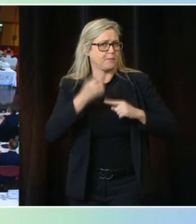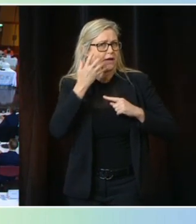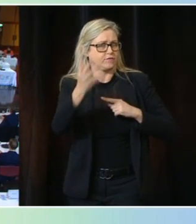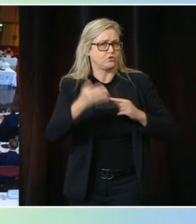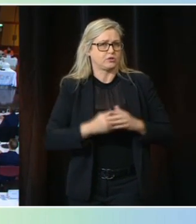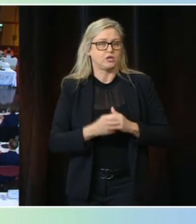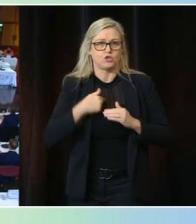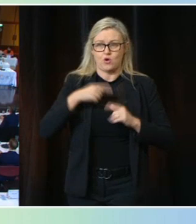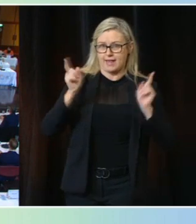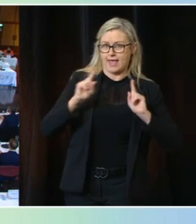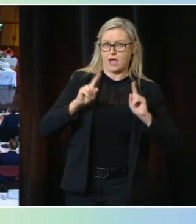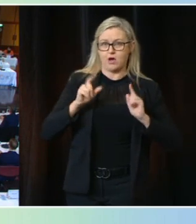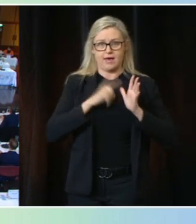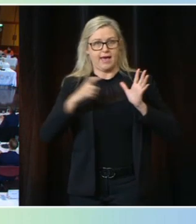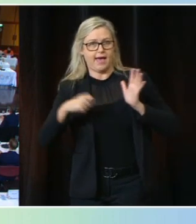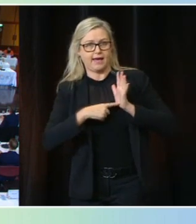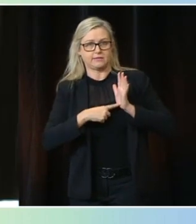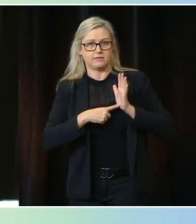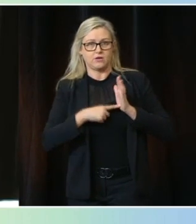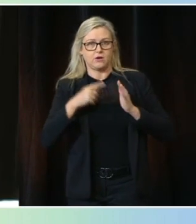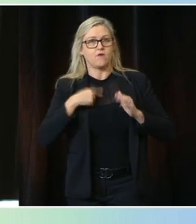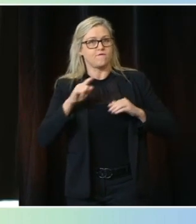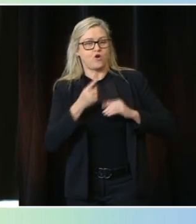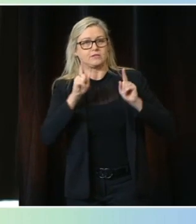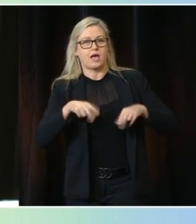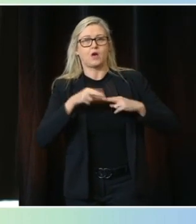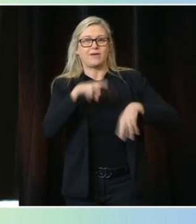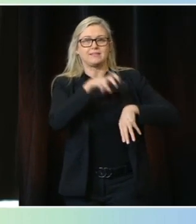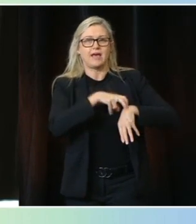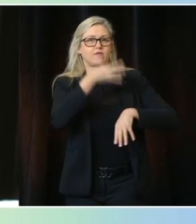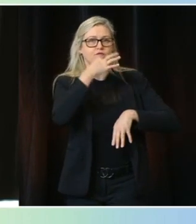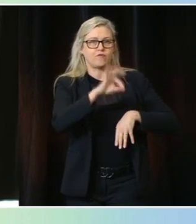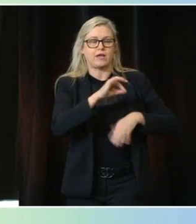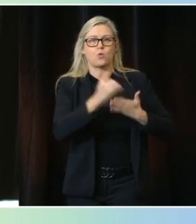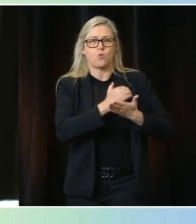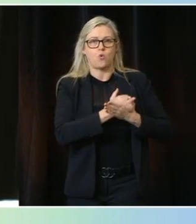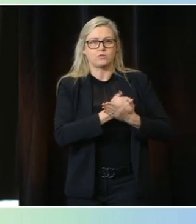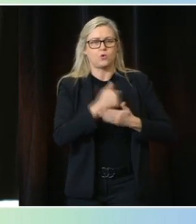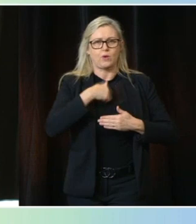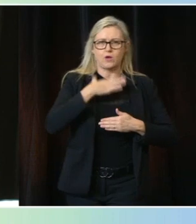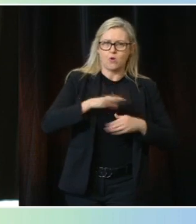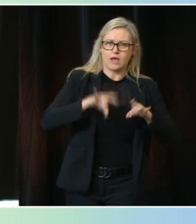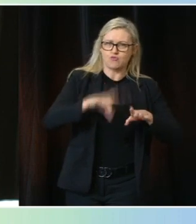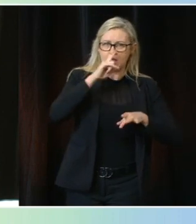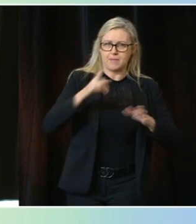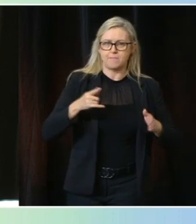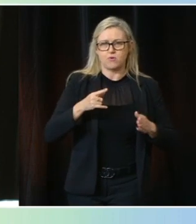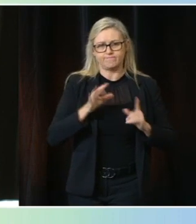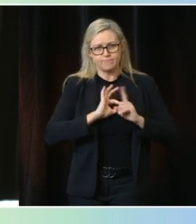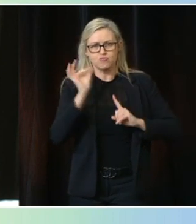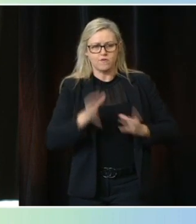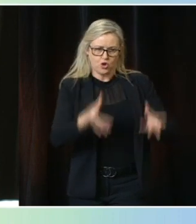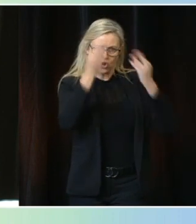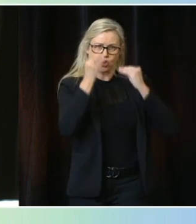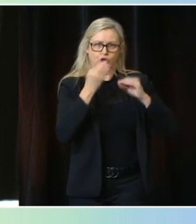Blitz driven by public Tafe we want to see more Australians gaining the skills they need to find good jobs